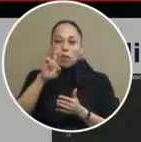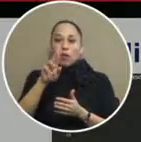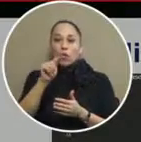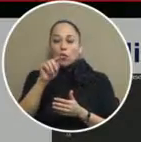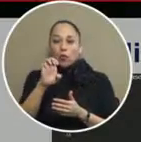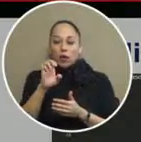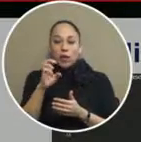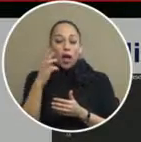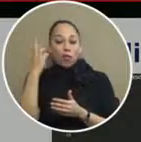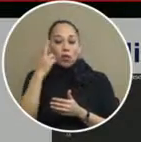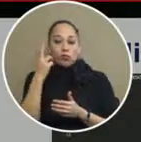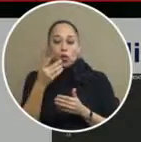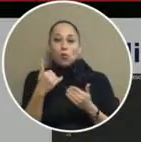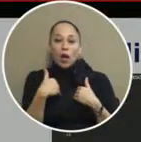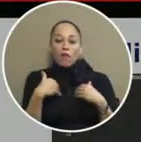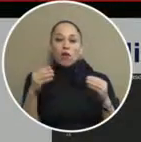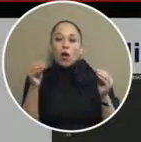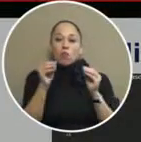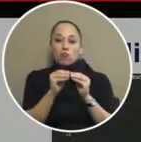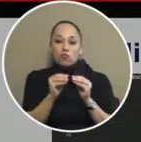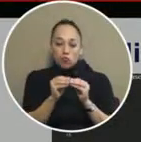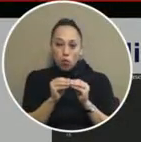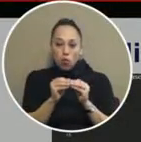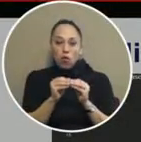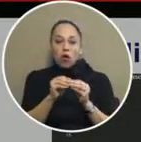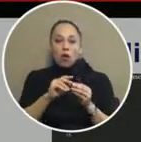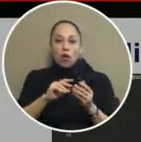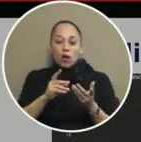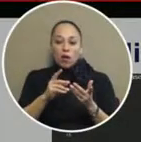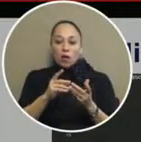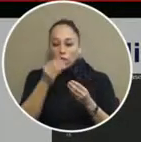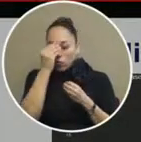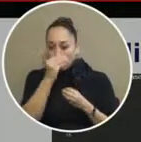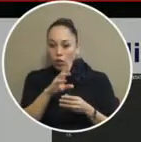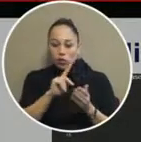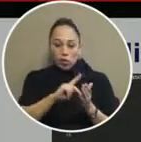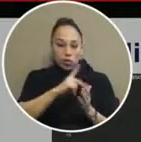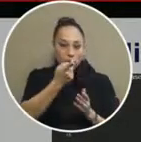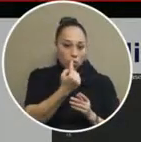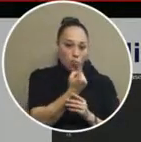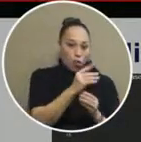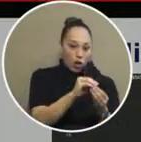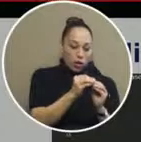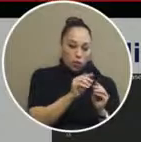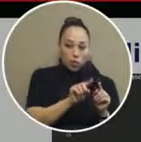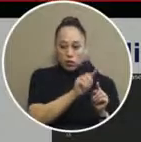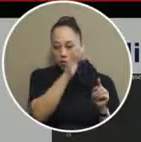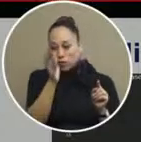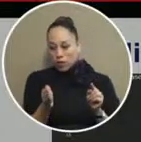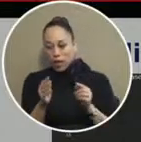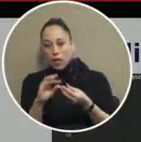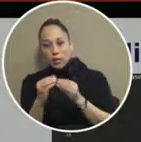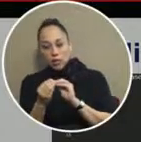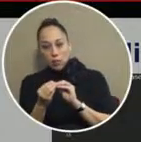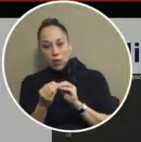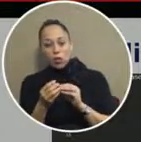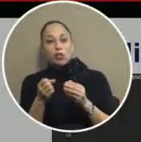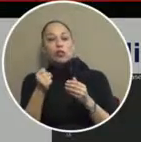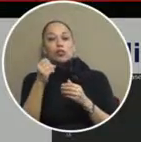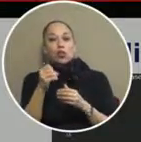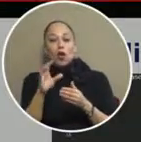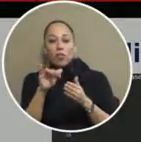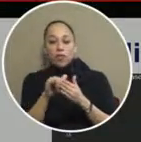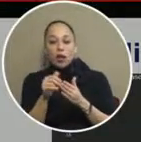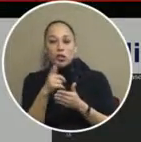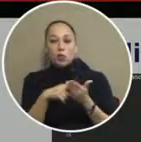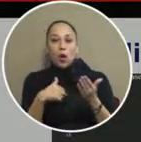starts rising because we have a lot more days from doubling from one number to the next one. So this upward trend